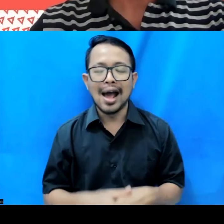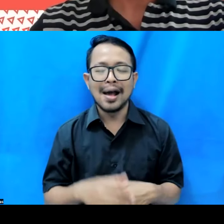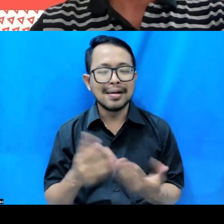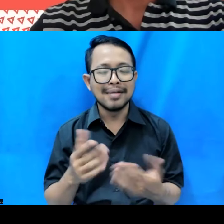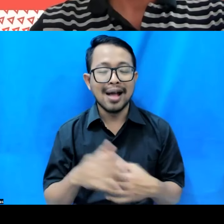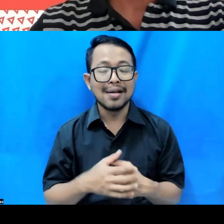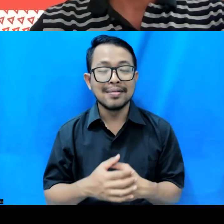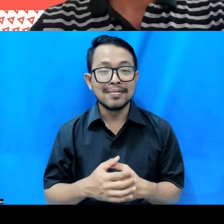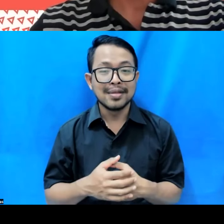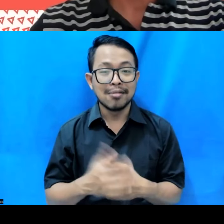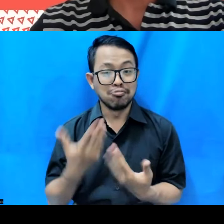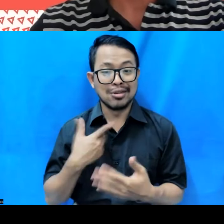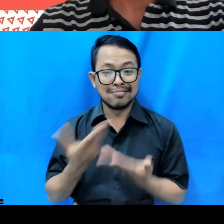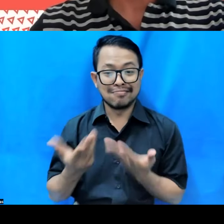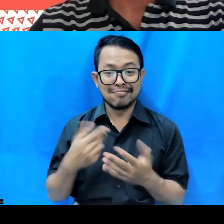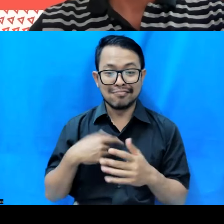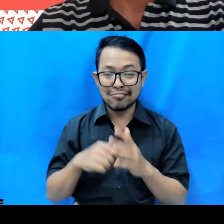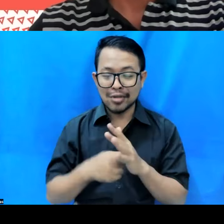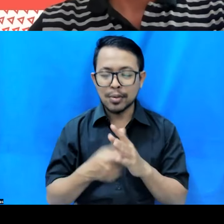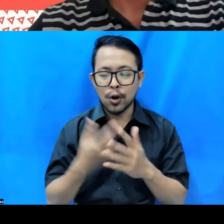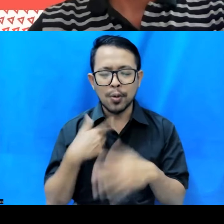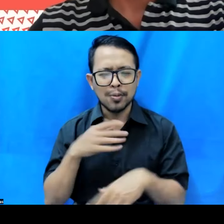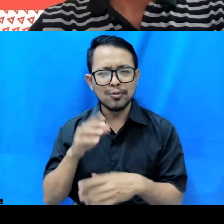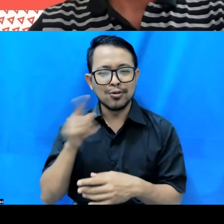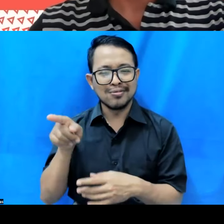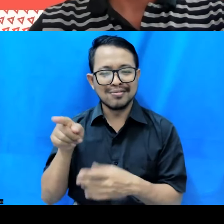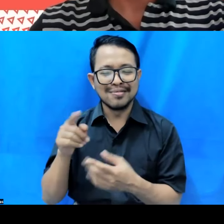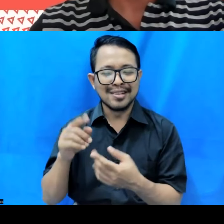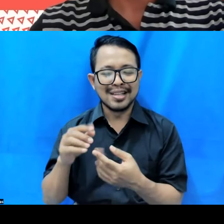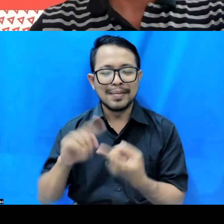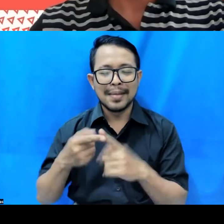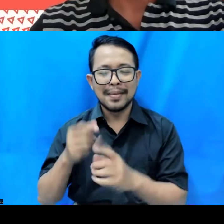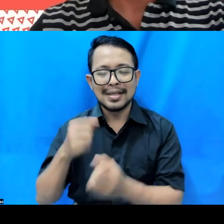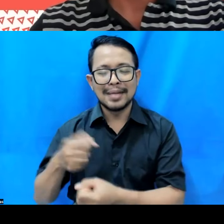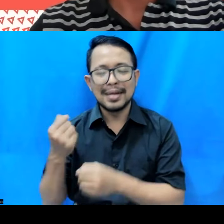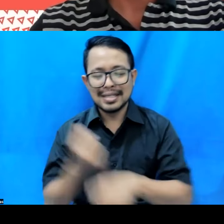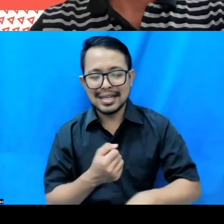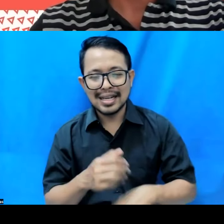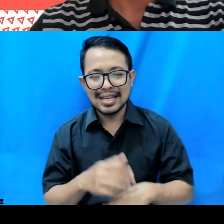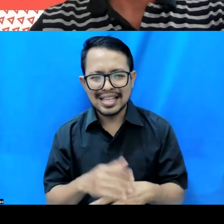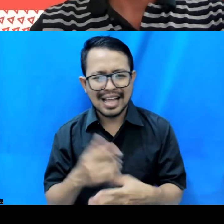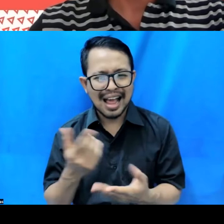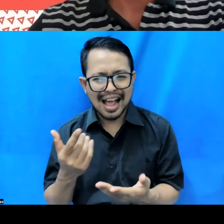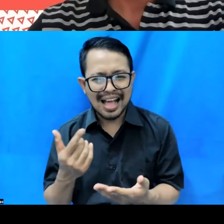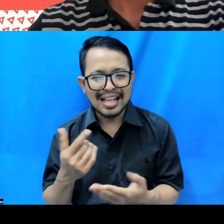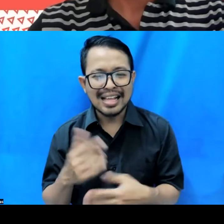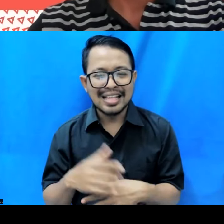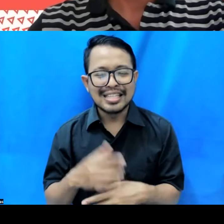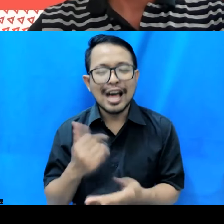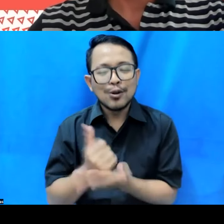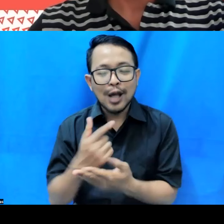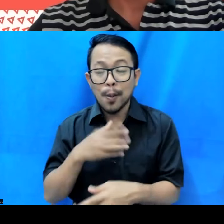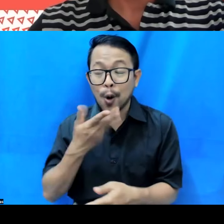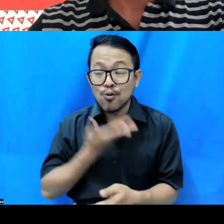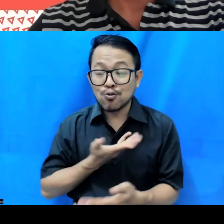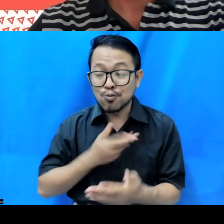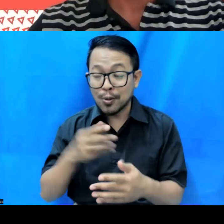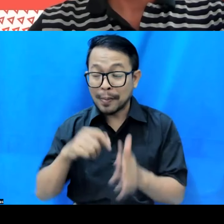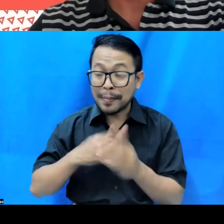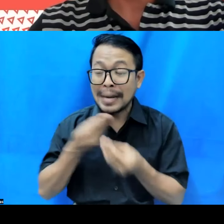So as a commentator, I actually need to visit Banjarmasin first, yeah. So you should have invited